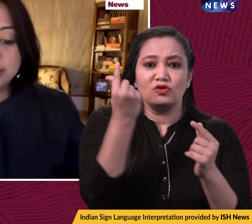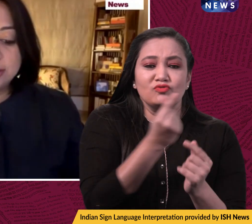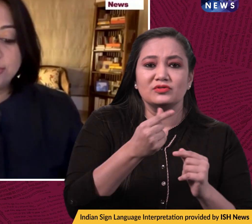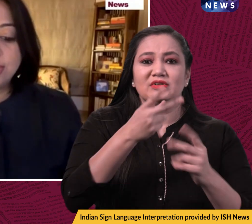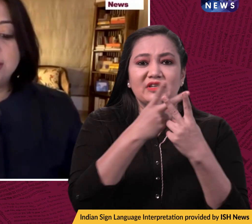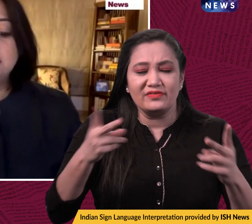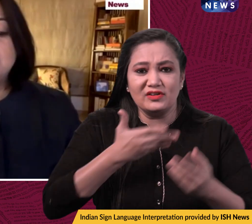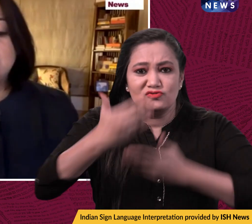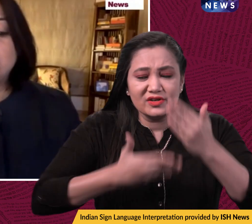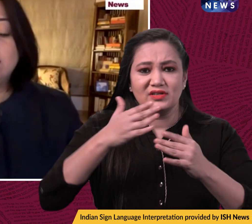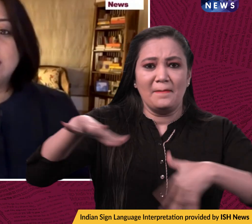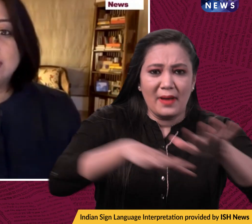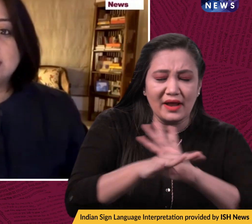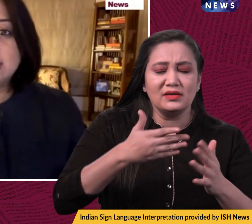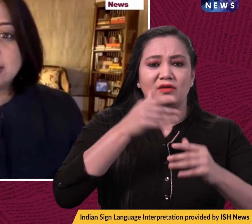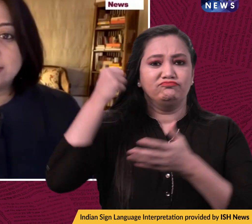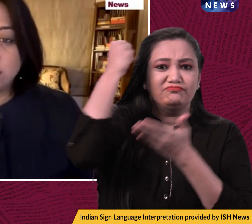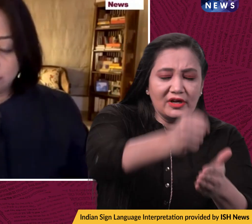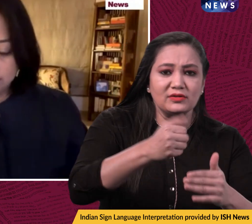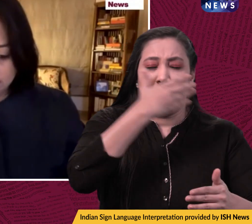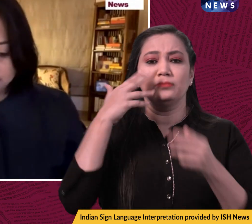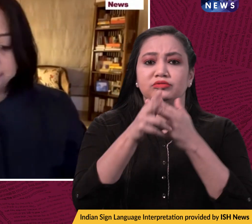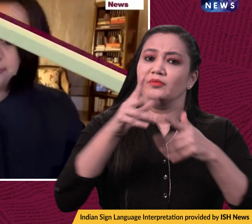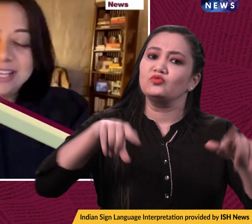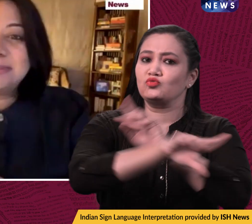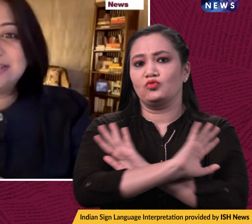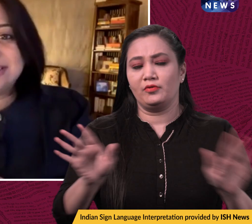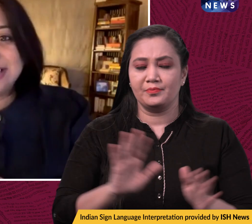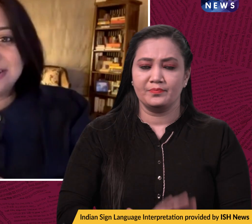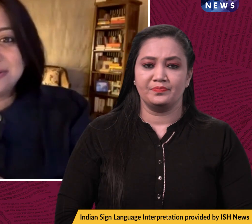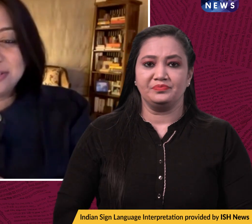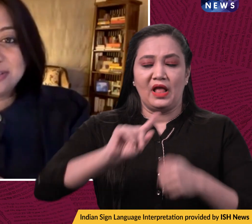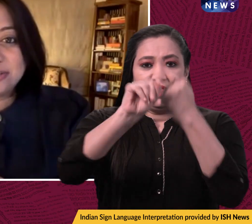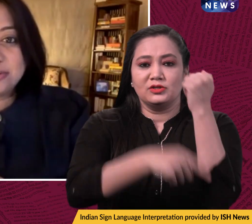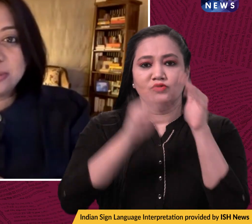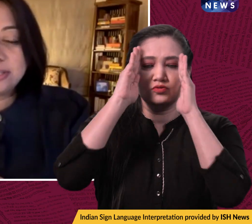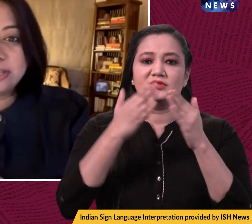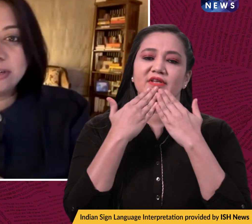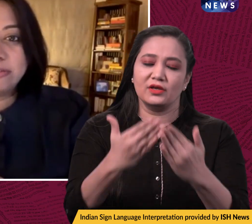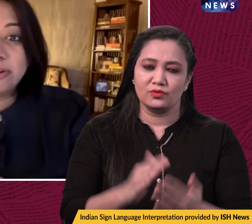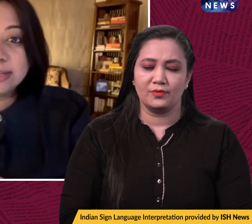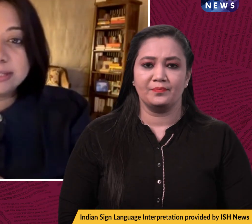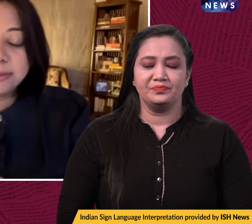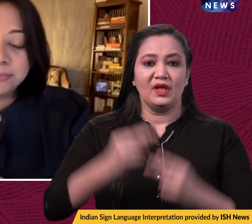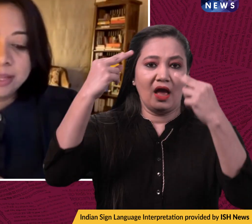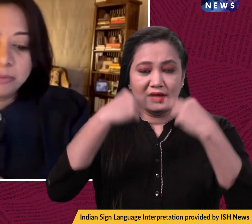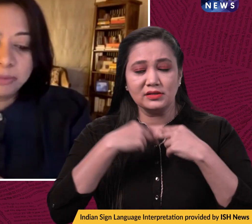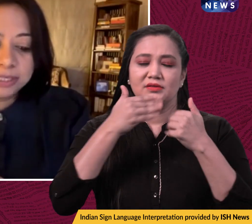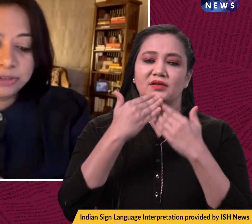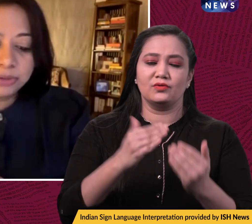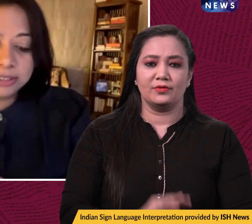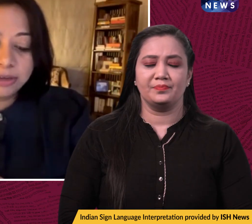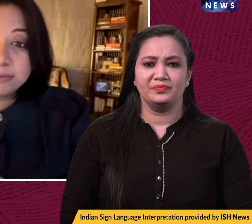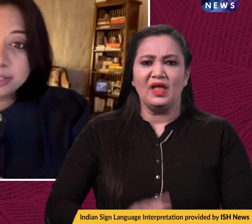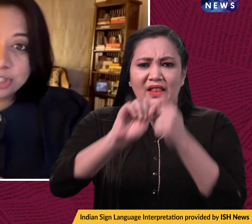to shelter, train, plan or finance acts of terror. That brings us to the end of the news. Thank you so much for listening. Before